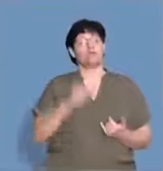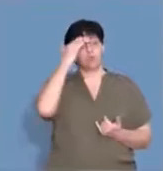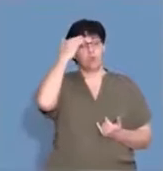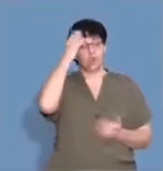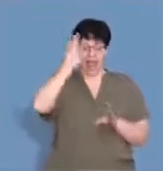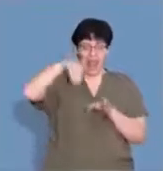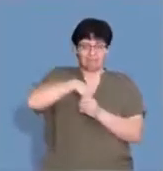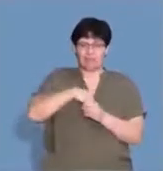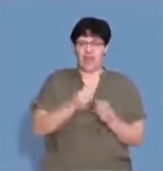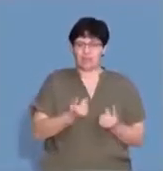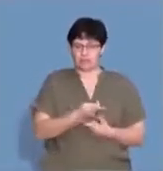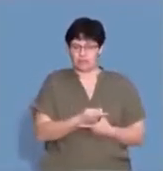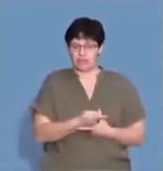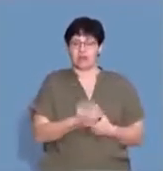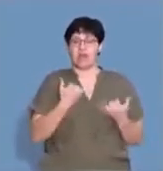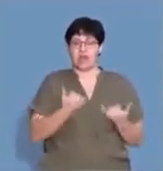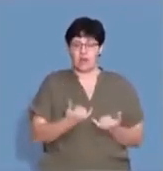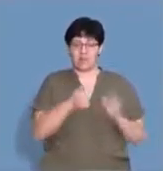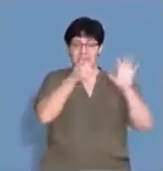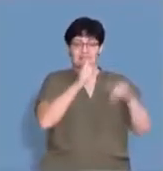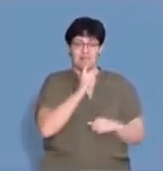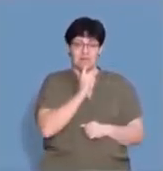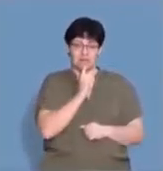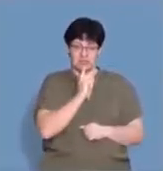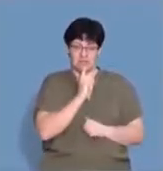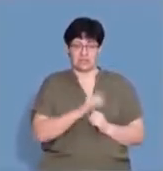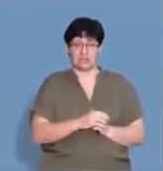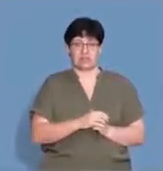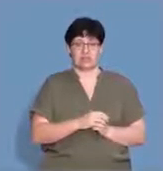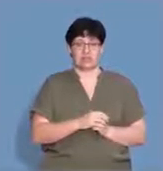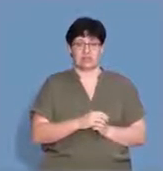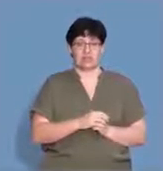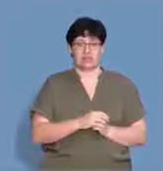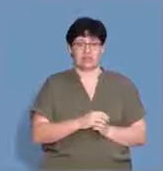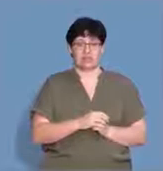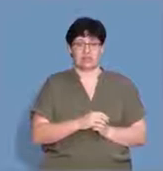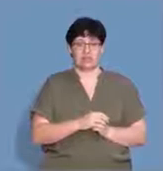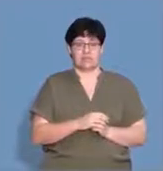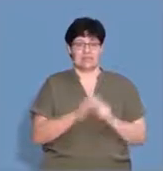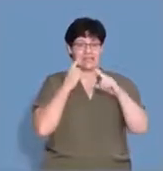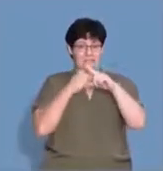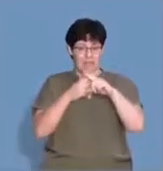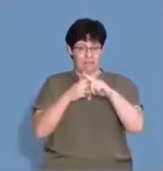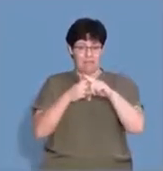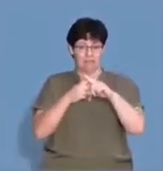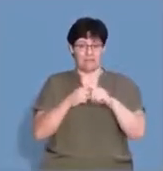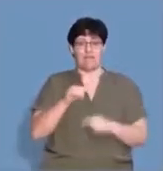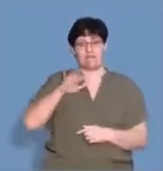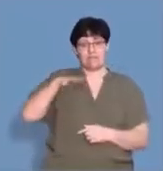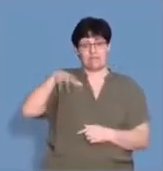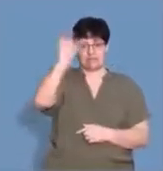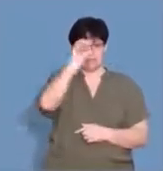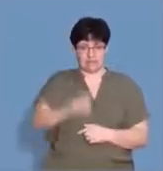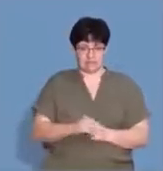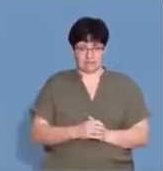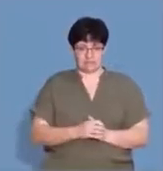is including. So I'm now going to take my 6,000 Rand and I'm going to times that by